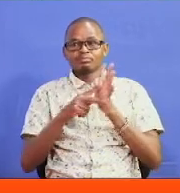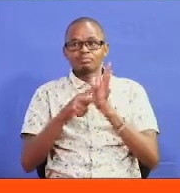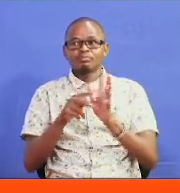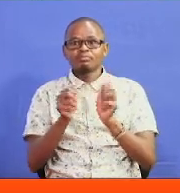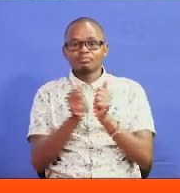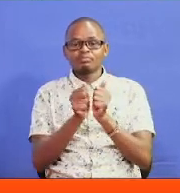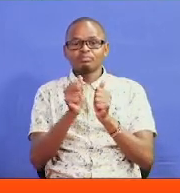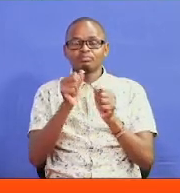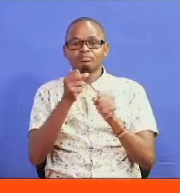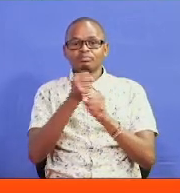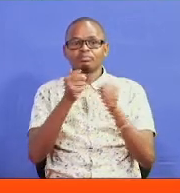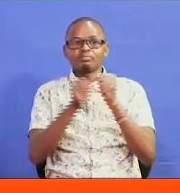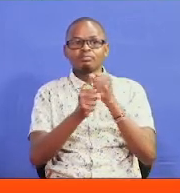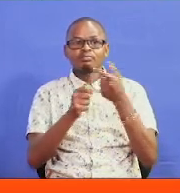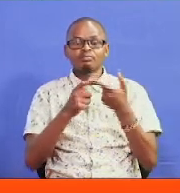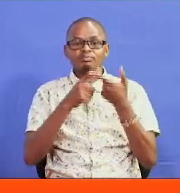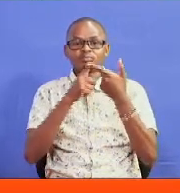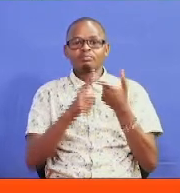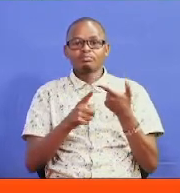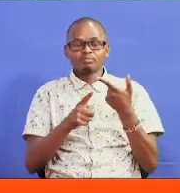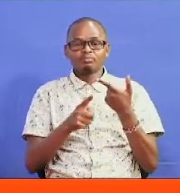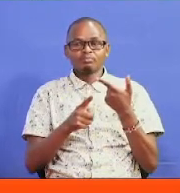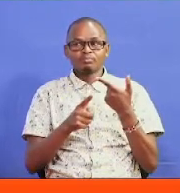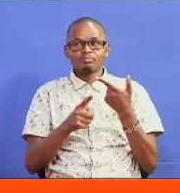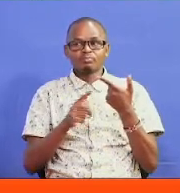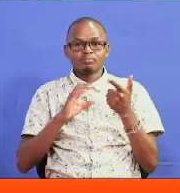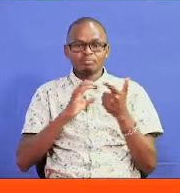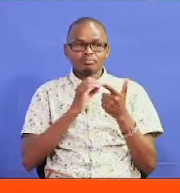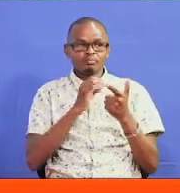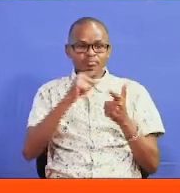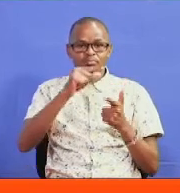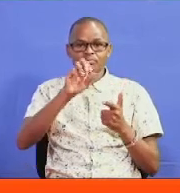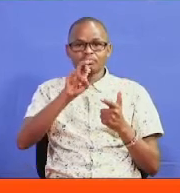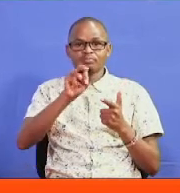with the symptoms. But of course our